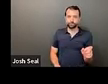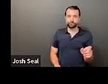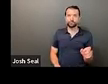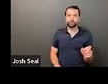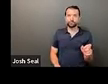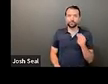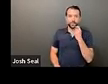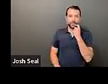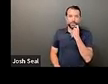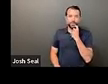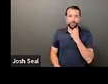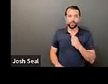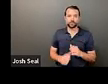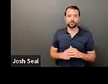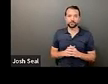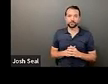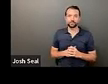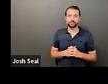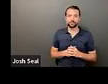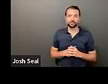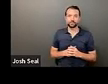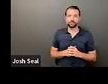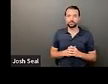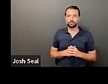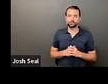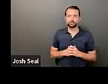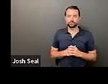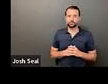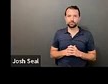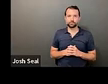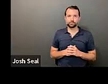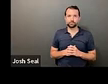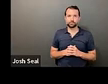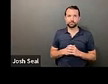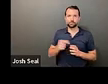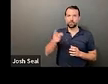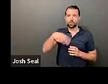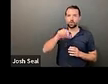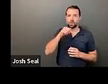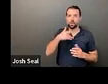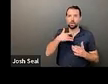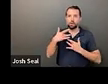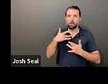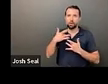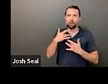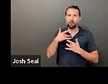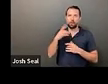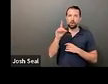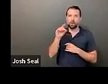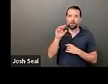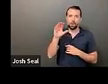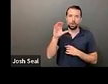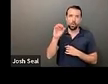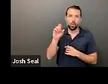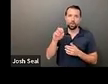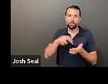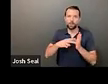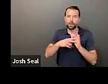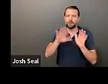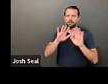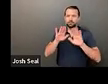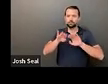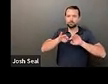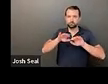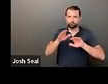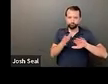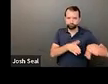is not it's not anything you have to worry about. The codes you don't have to worry about, but the codes are what will show